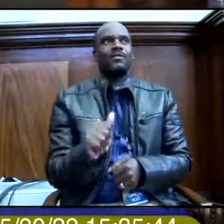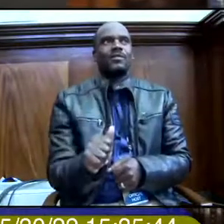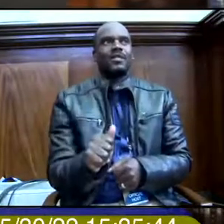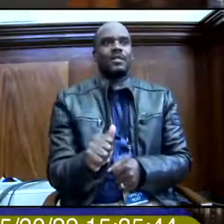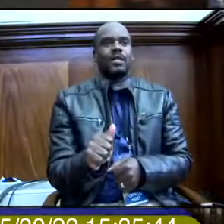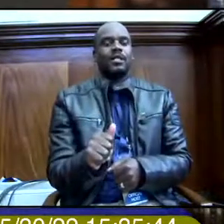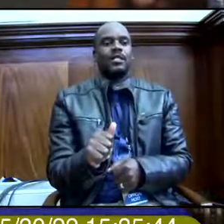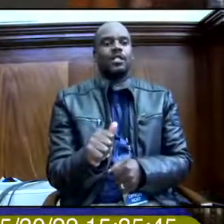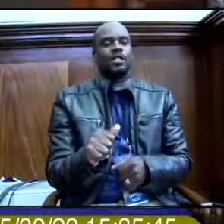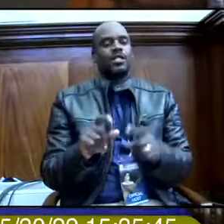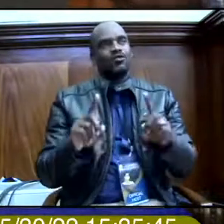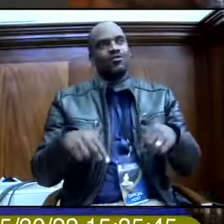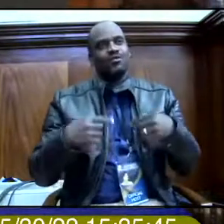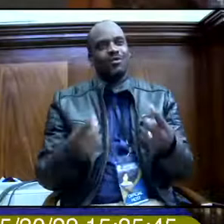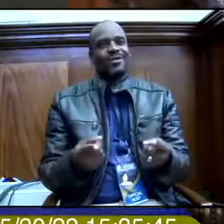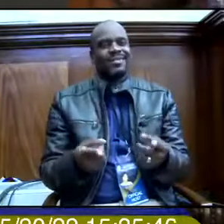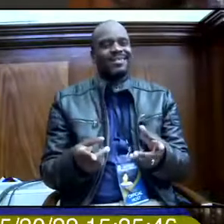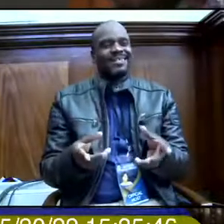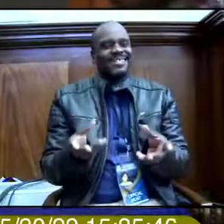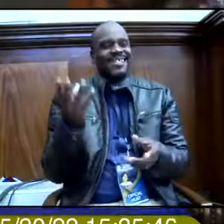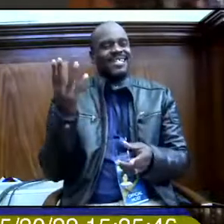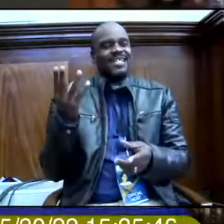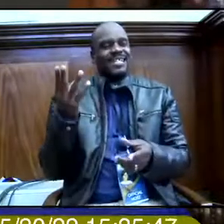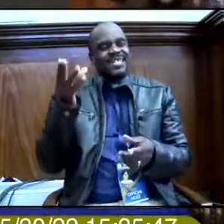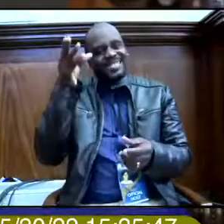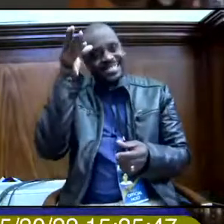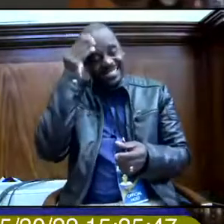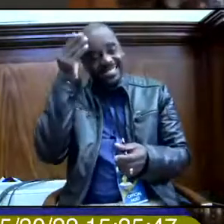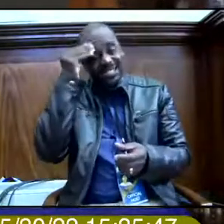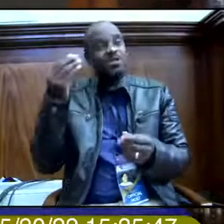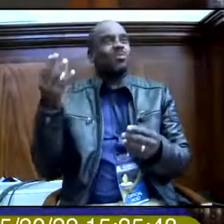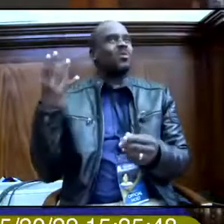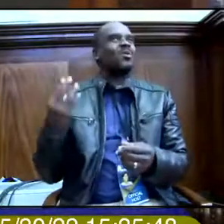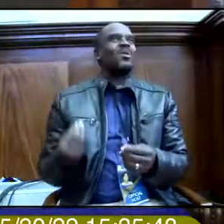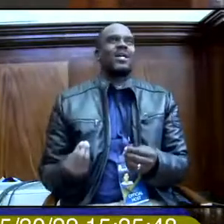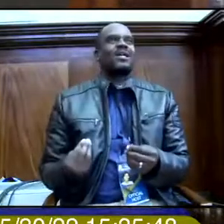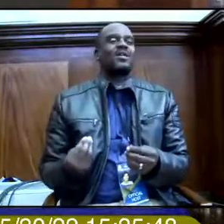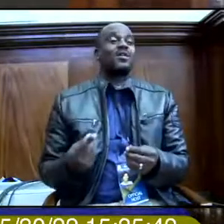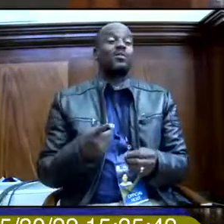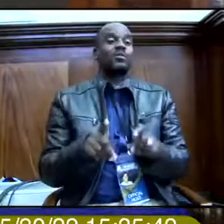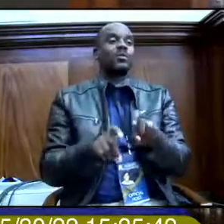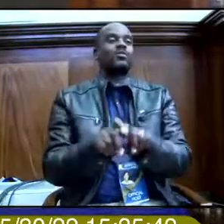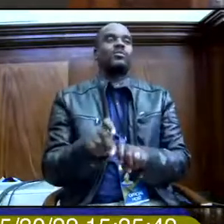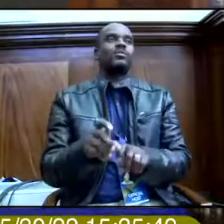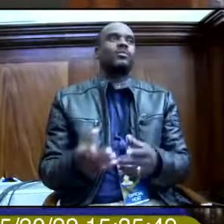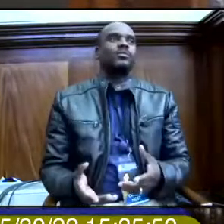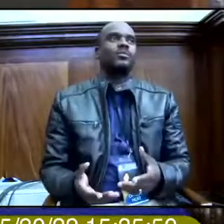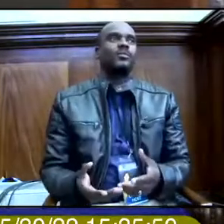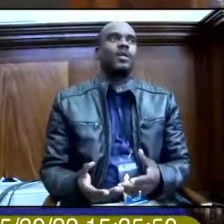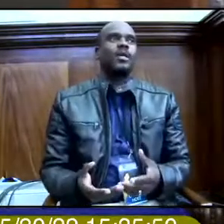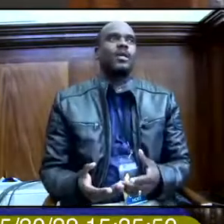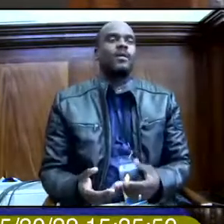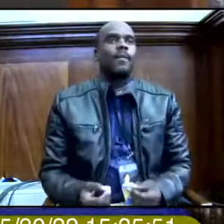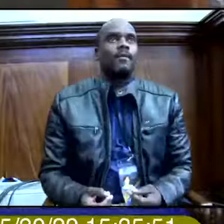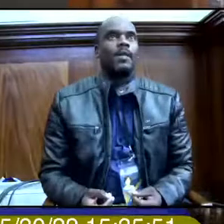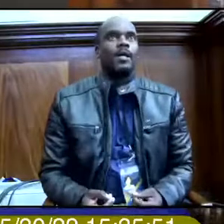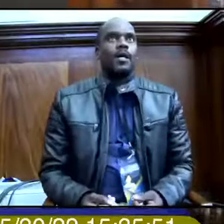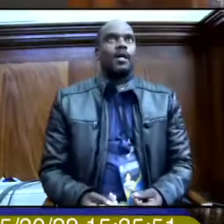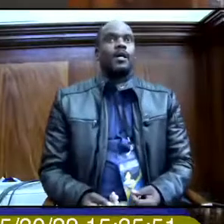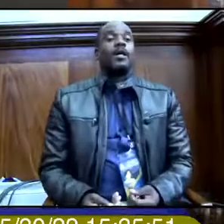to even have experienced a first industrial revolution involving bases